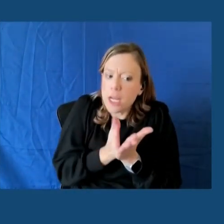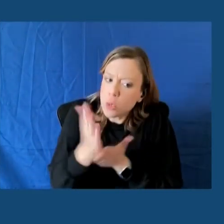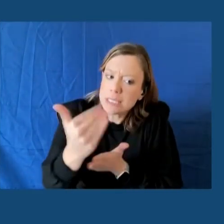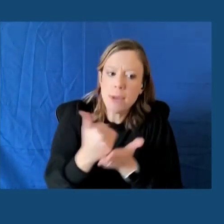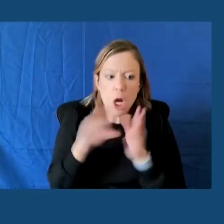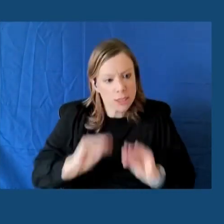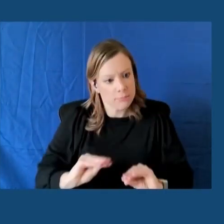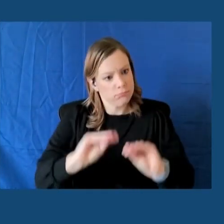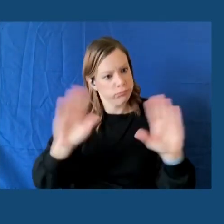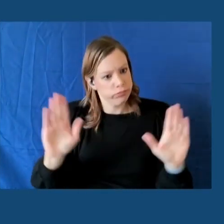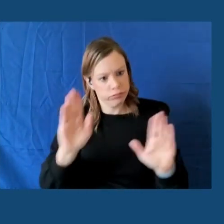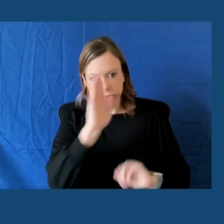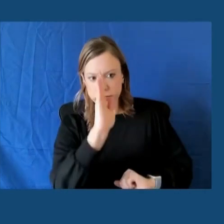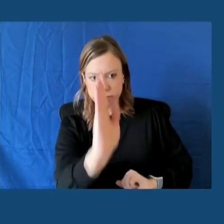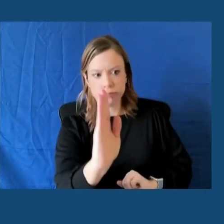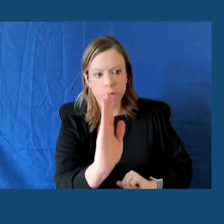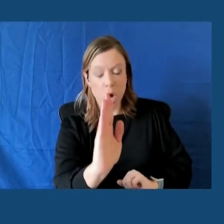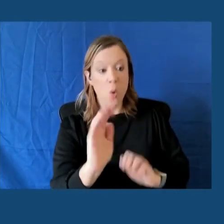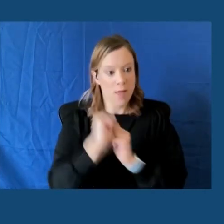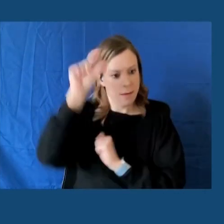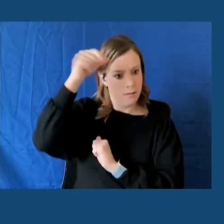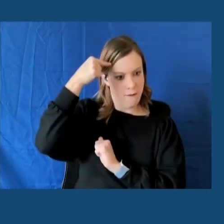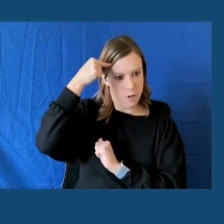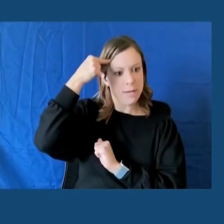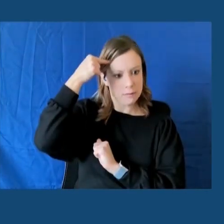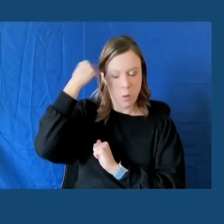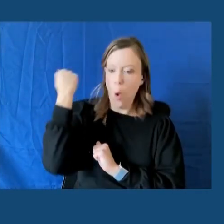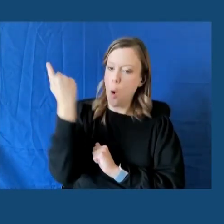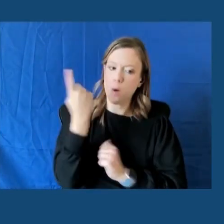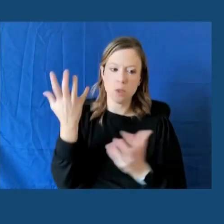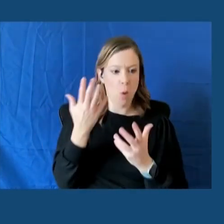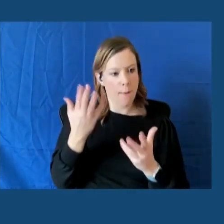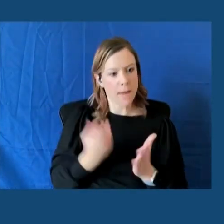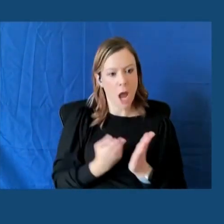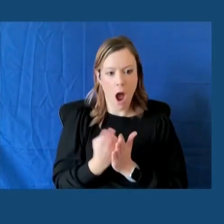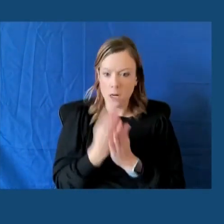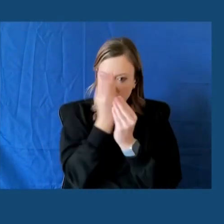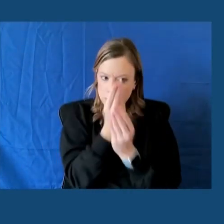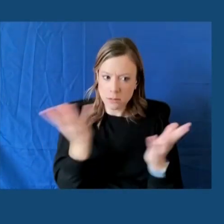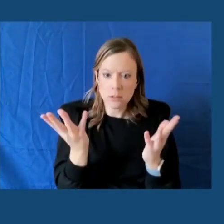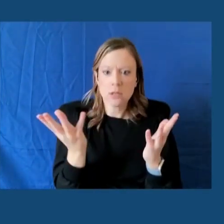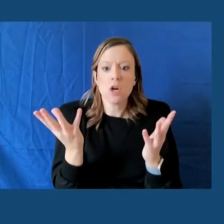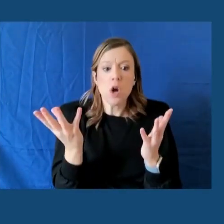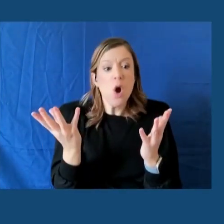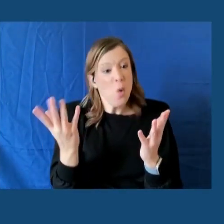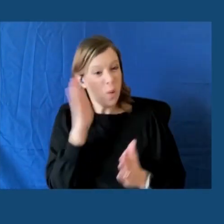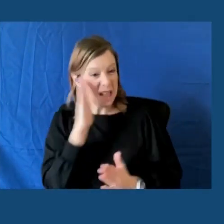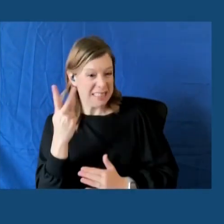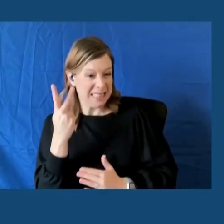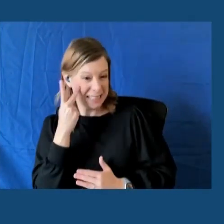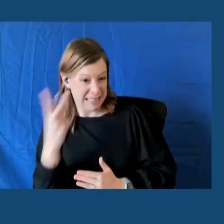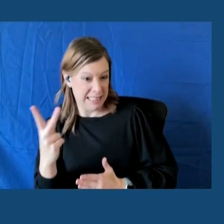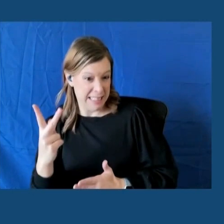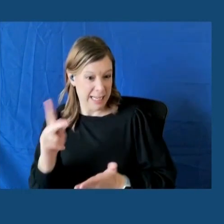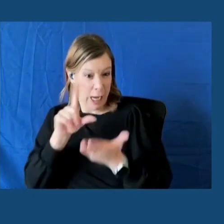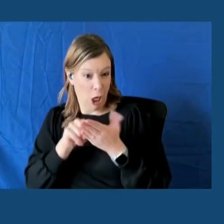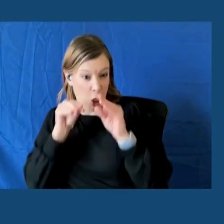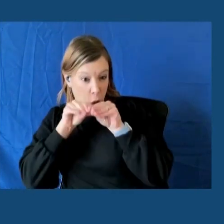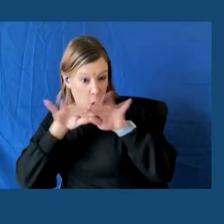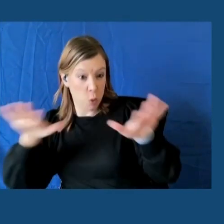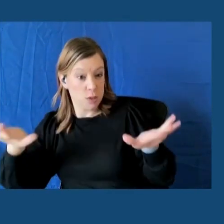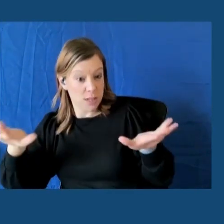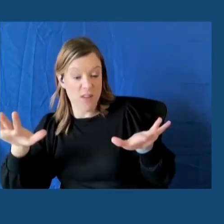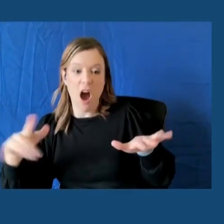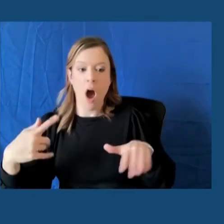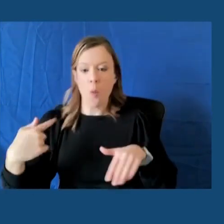And here's what I know. You'll always see more headlines about the handful of places we disagree. But the truth is,